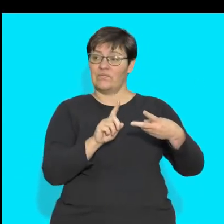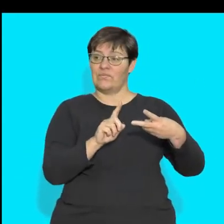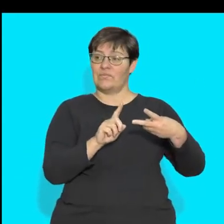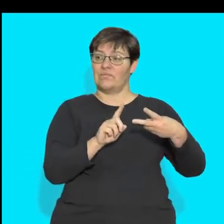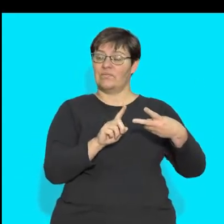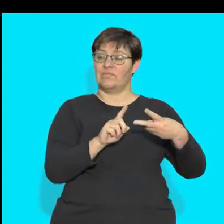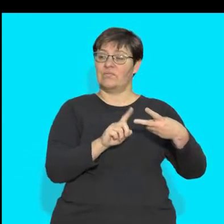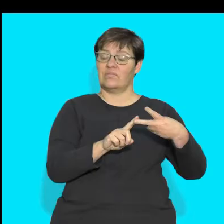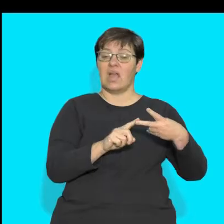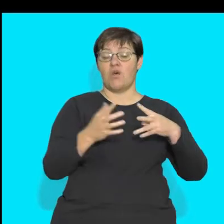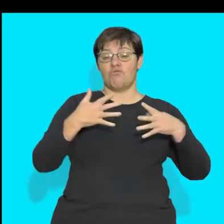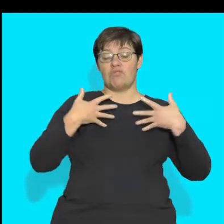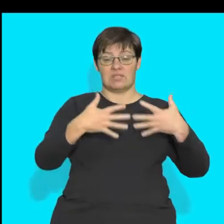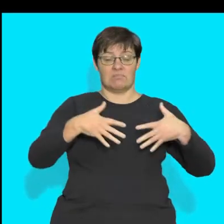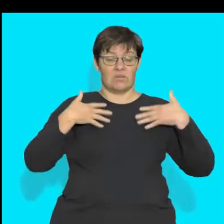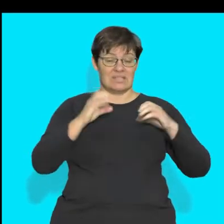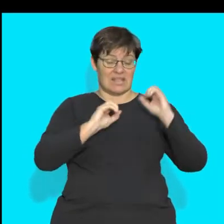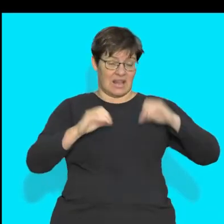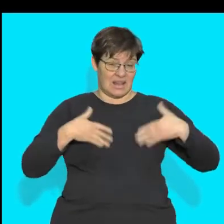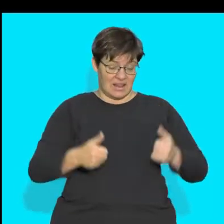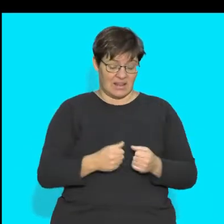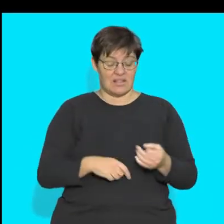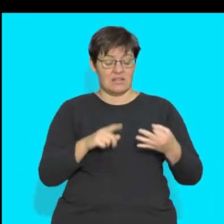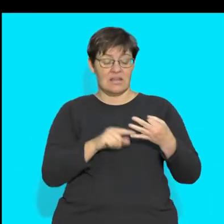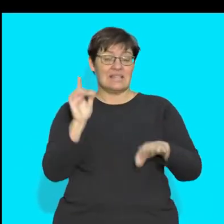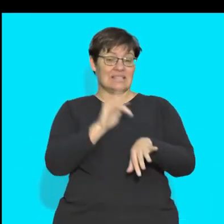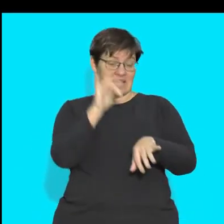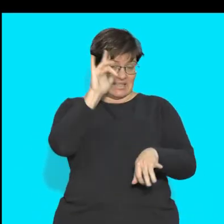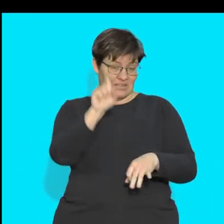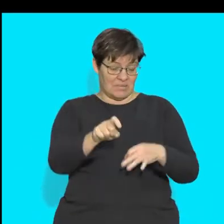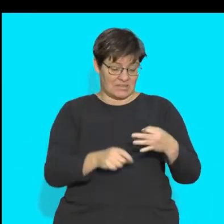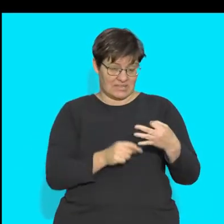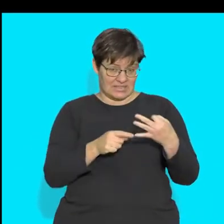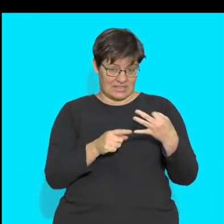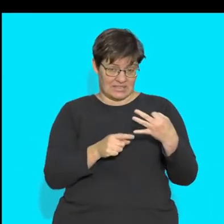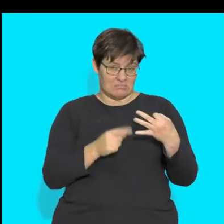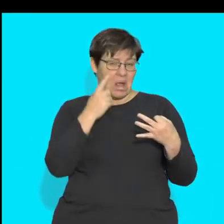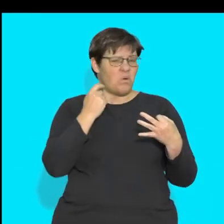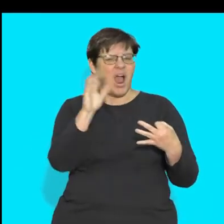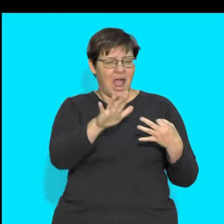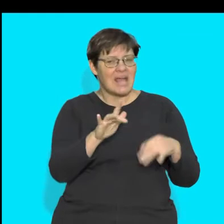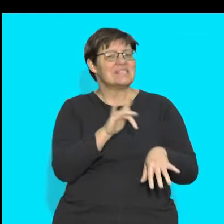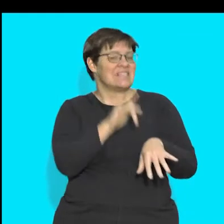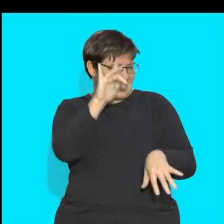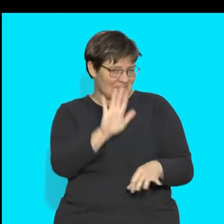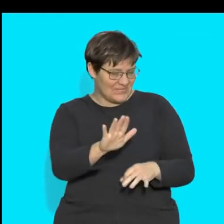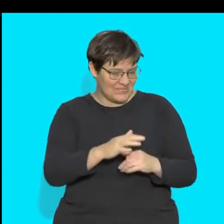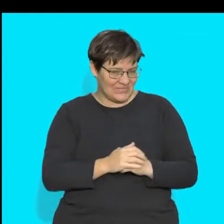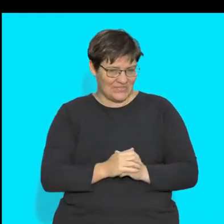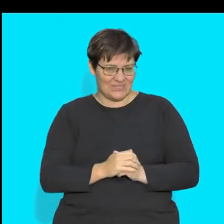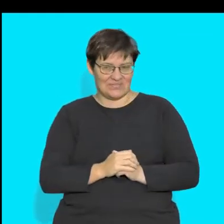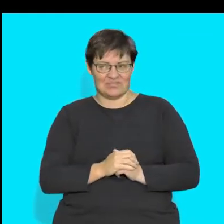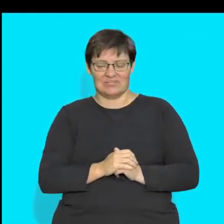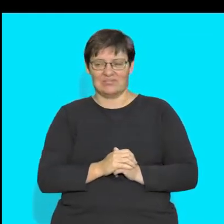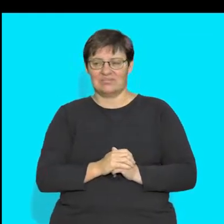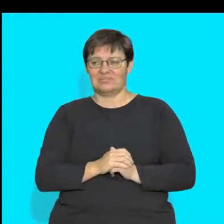cellular respiration. They must be sensitive. That doesn't mean that they cry. That just means